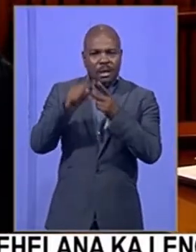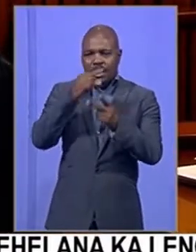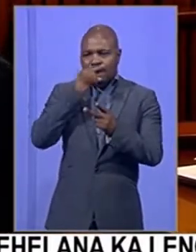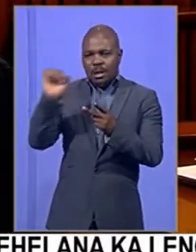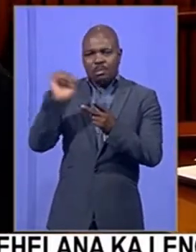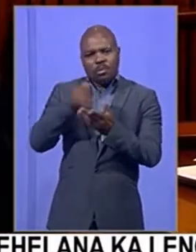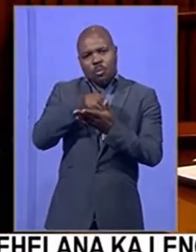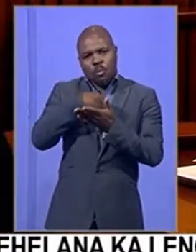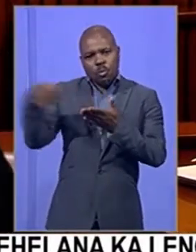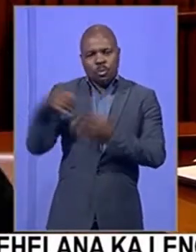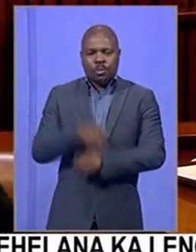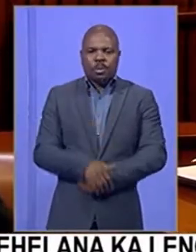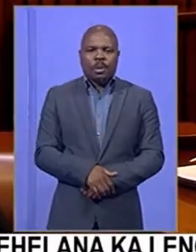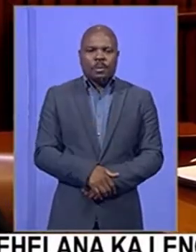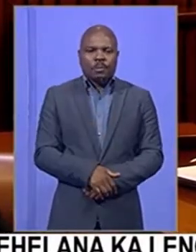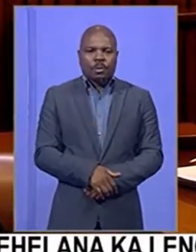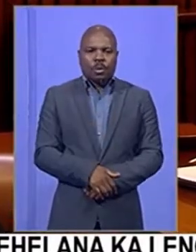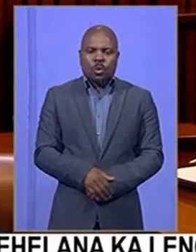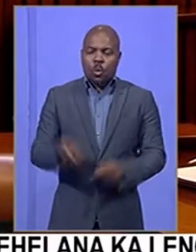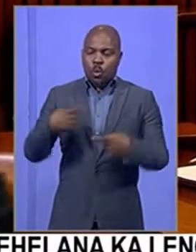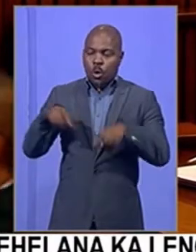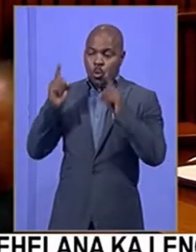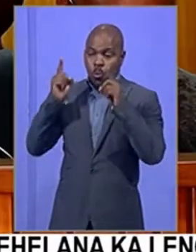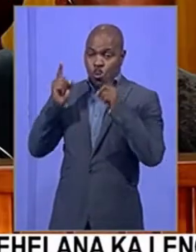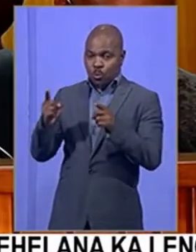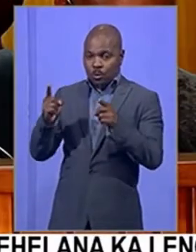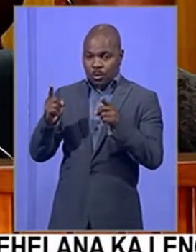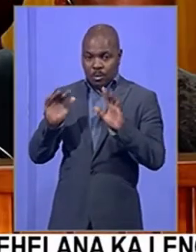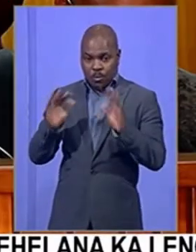la maqwetha. The following order is made.